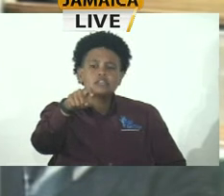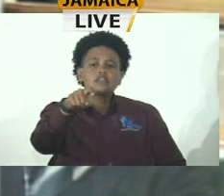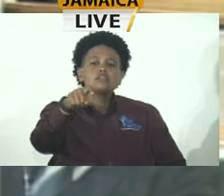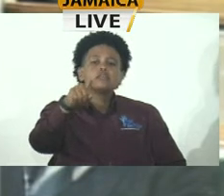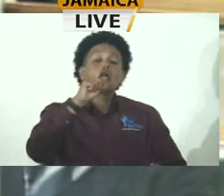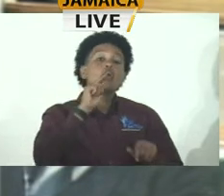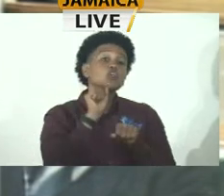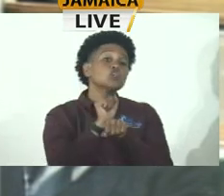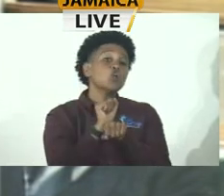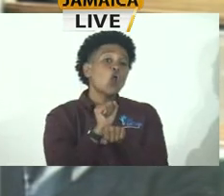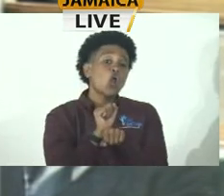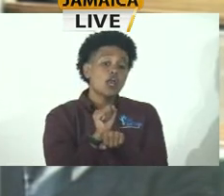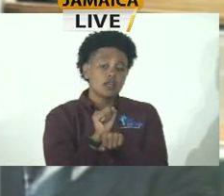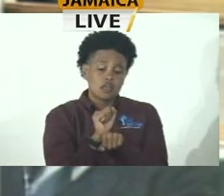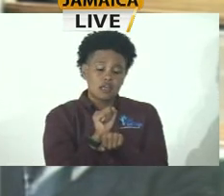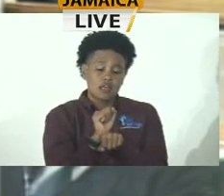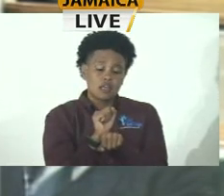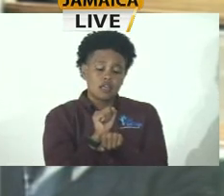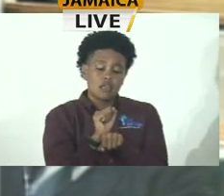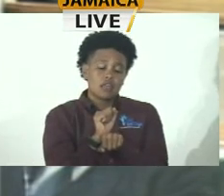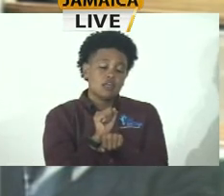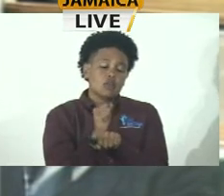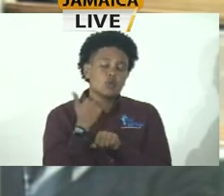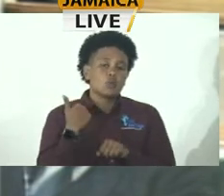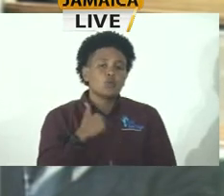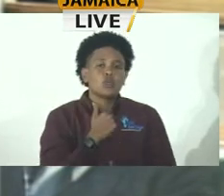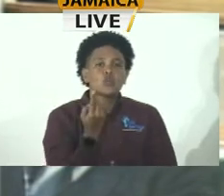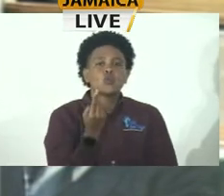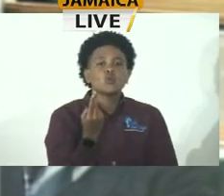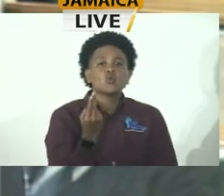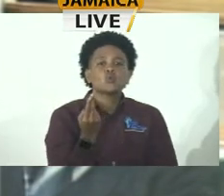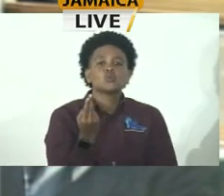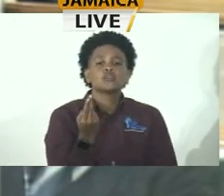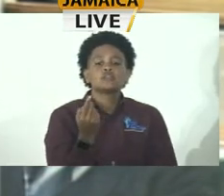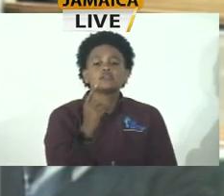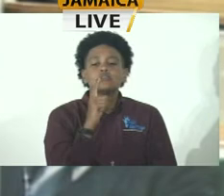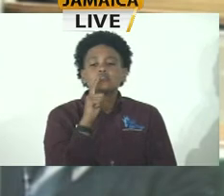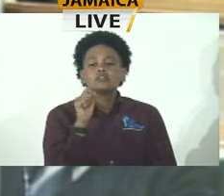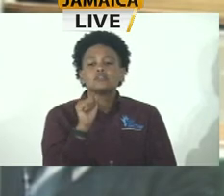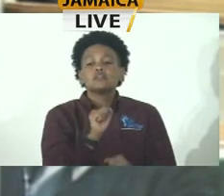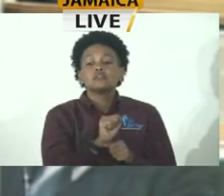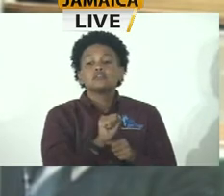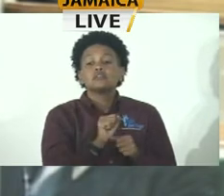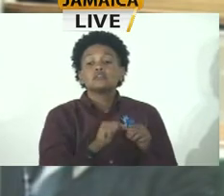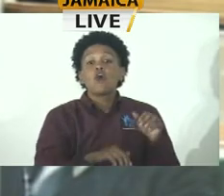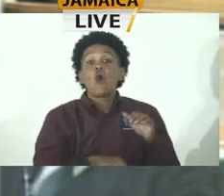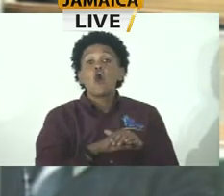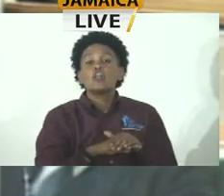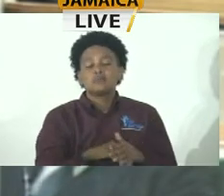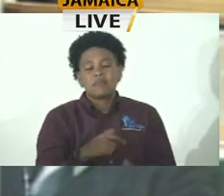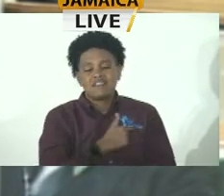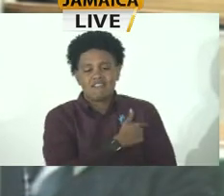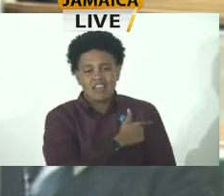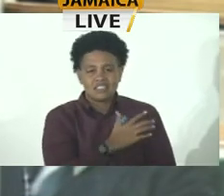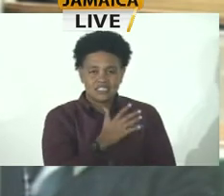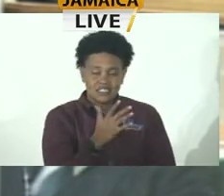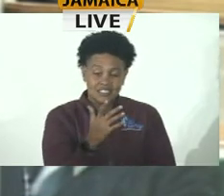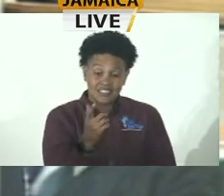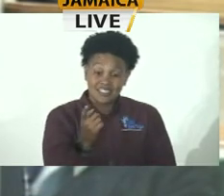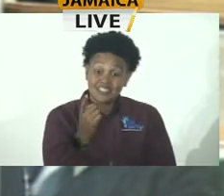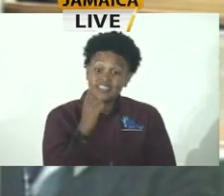ensure that we utilize the ultimate vaccine and the ultimate